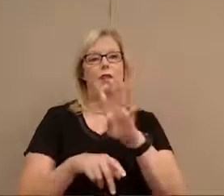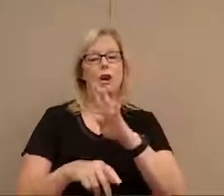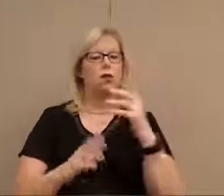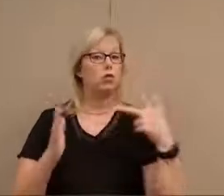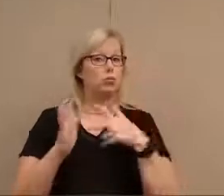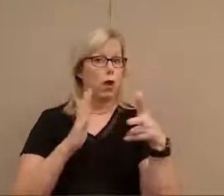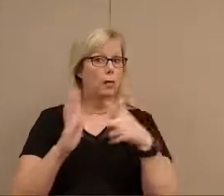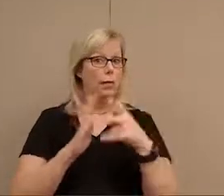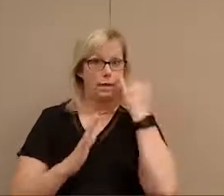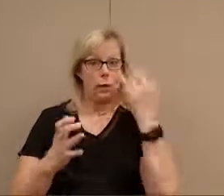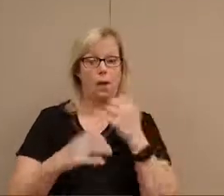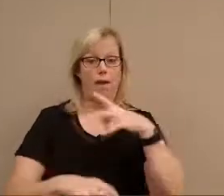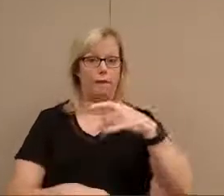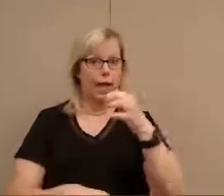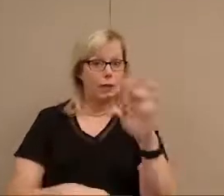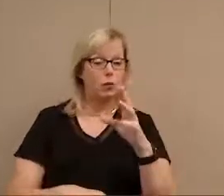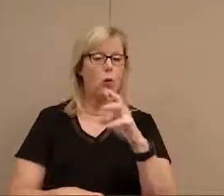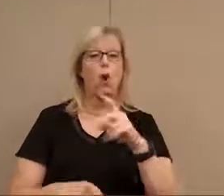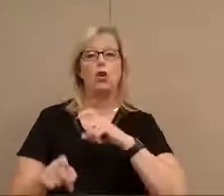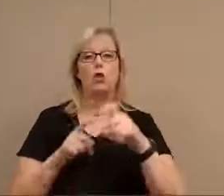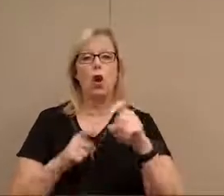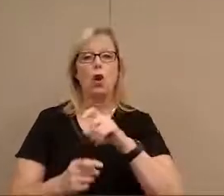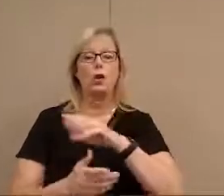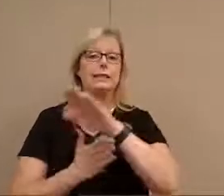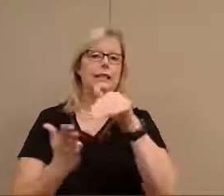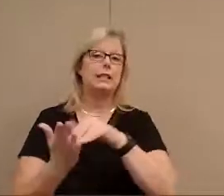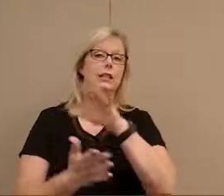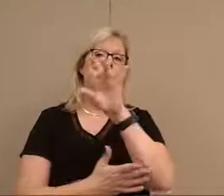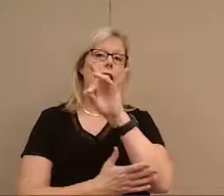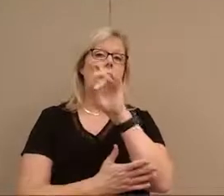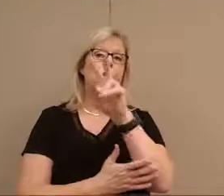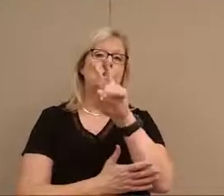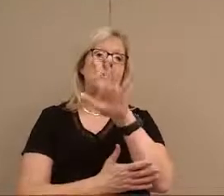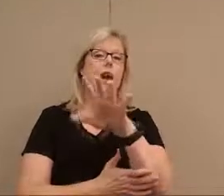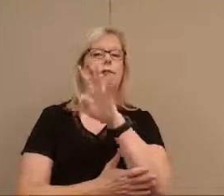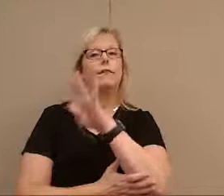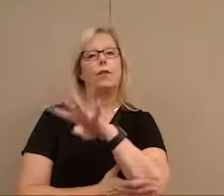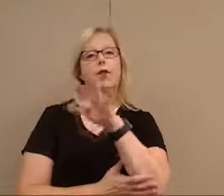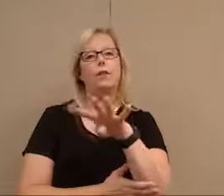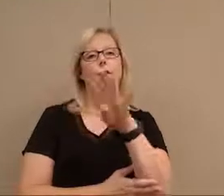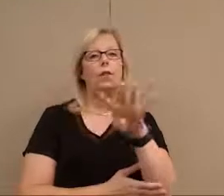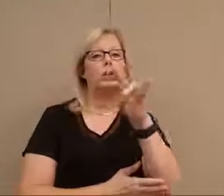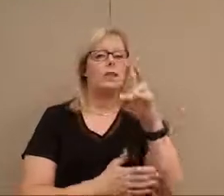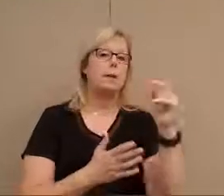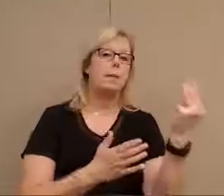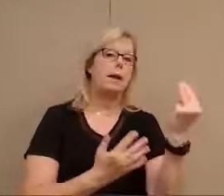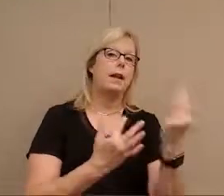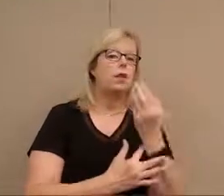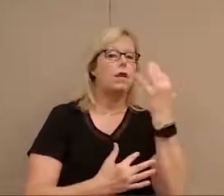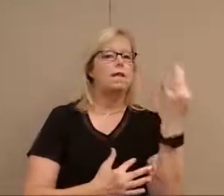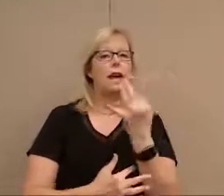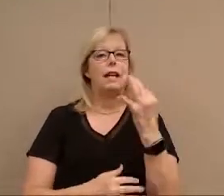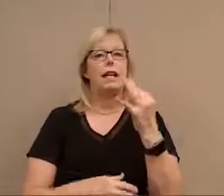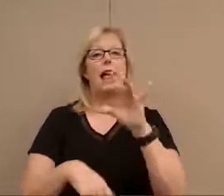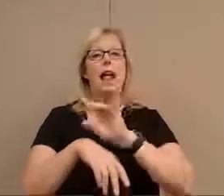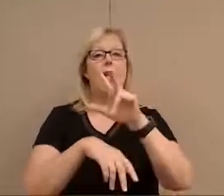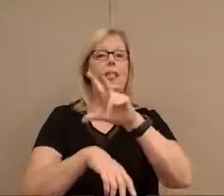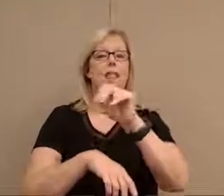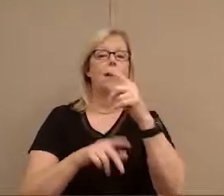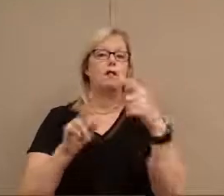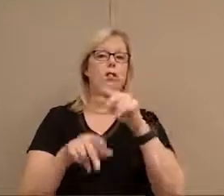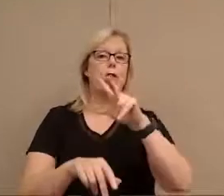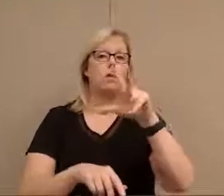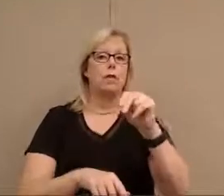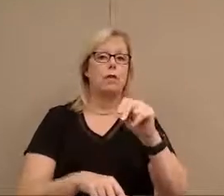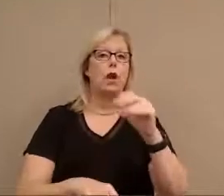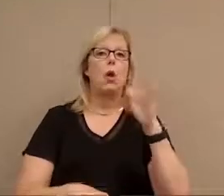up if you want to receive Pfizer, or you can call the call center at 825-4447, Monday through Friday from 8:30 to 3:30. Again, we will take drive